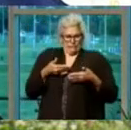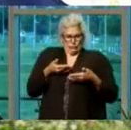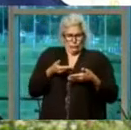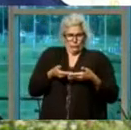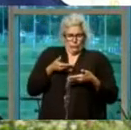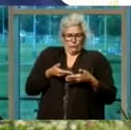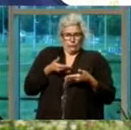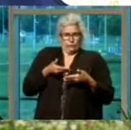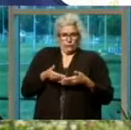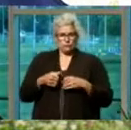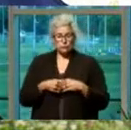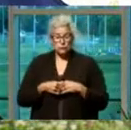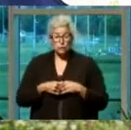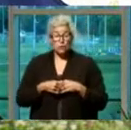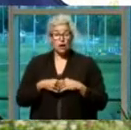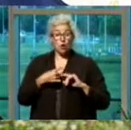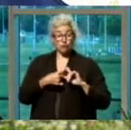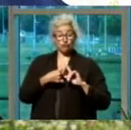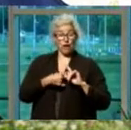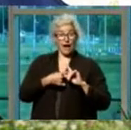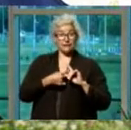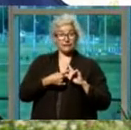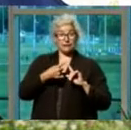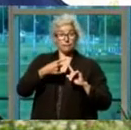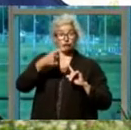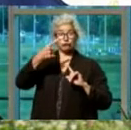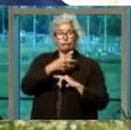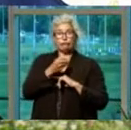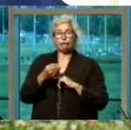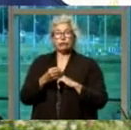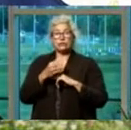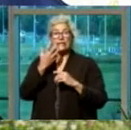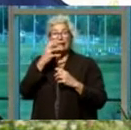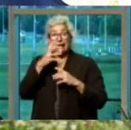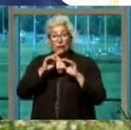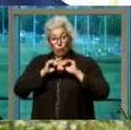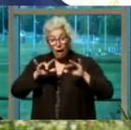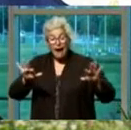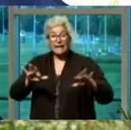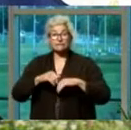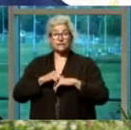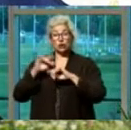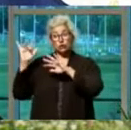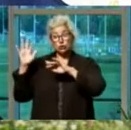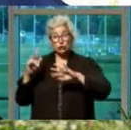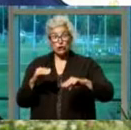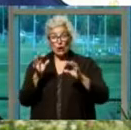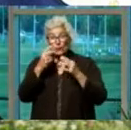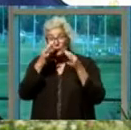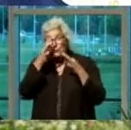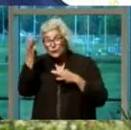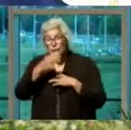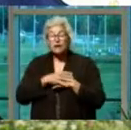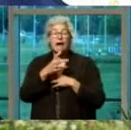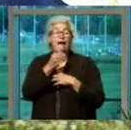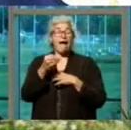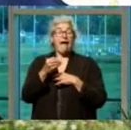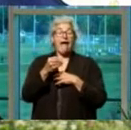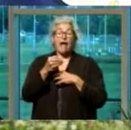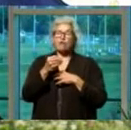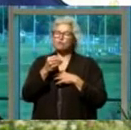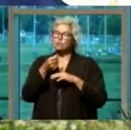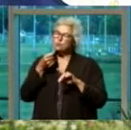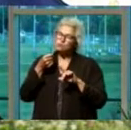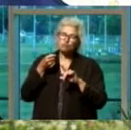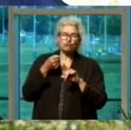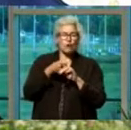A combination of rising temperatures, heat waves, early snow melt, and low rainfall this year has brought record-breaking drought